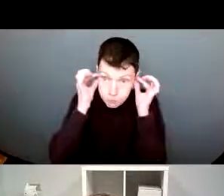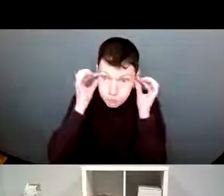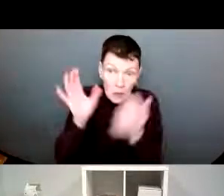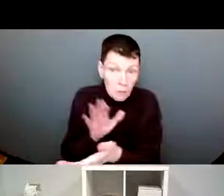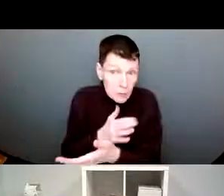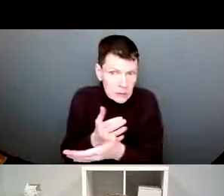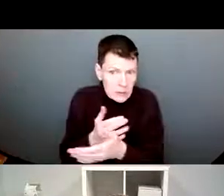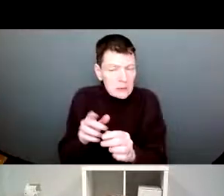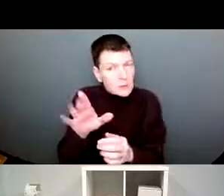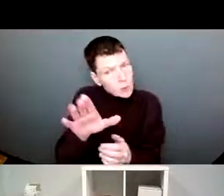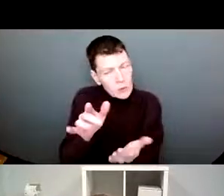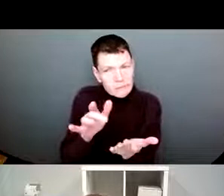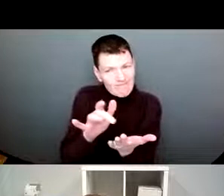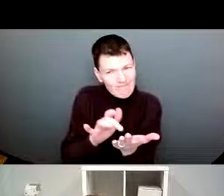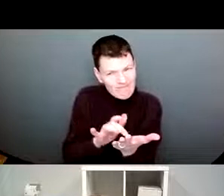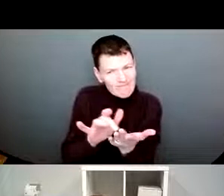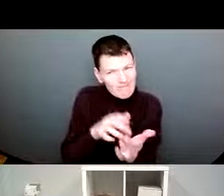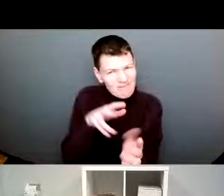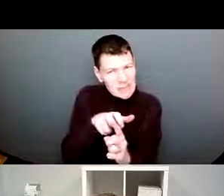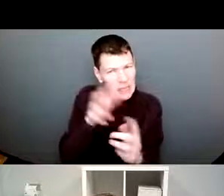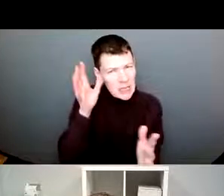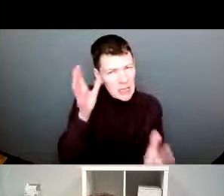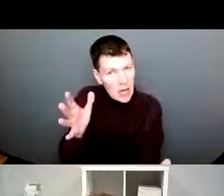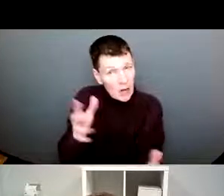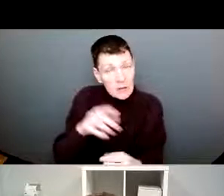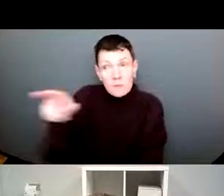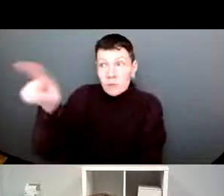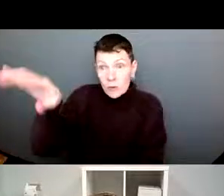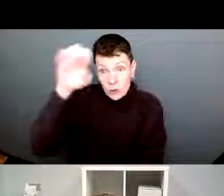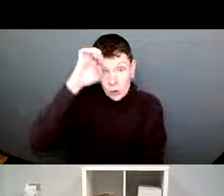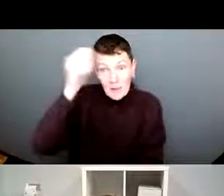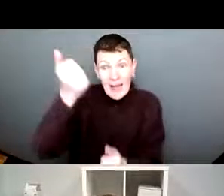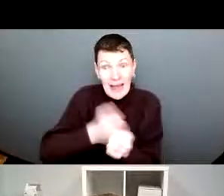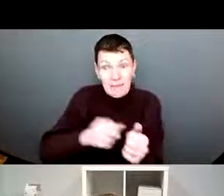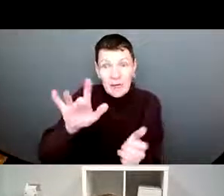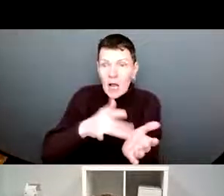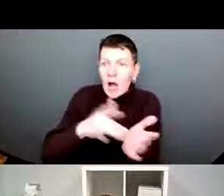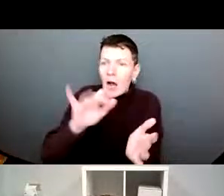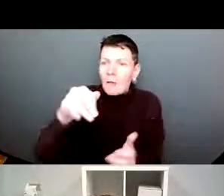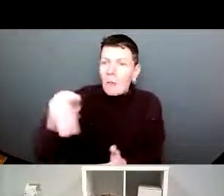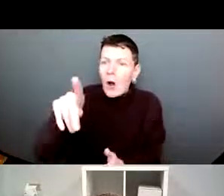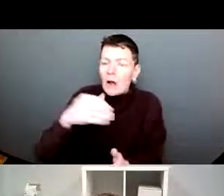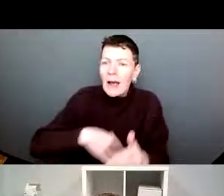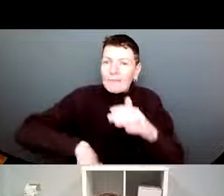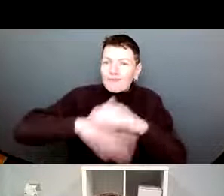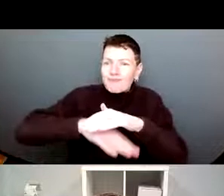volume of your devices. In Europe, every iPod now has a limiter built into